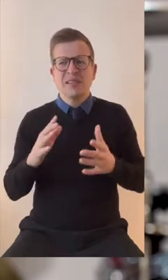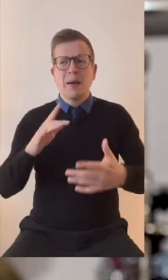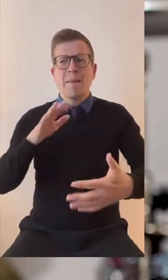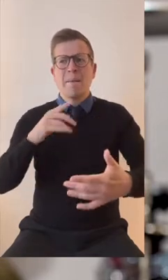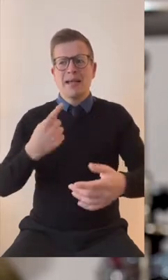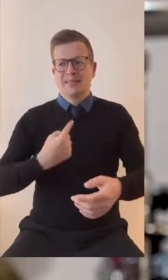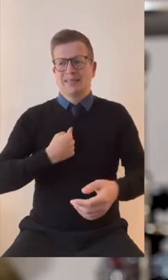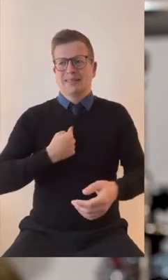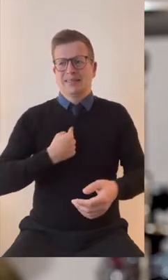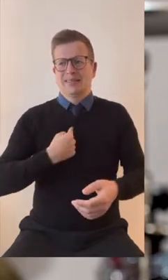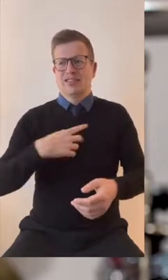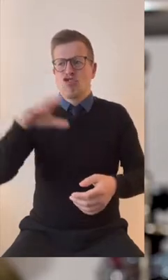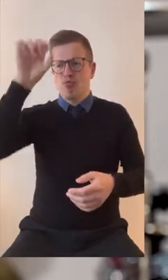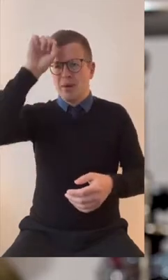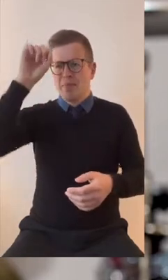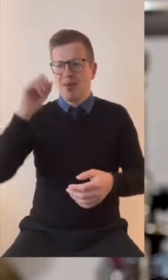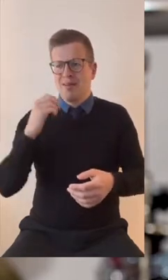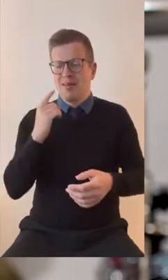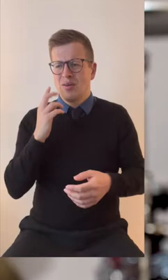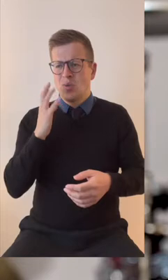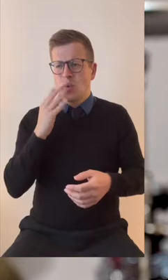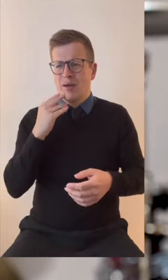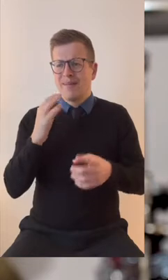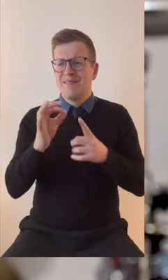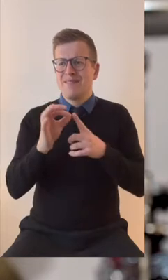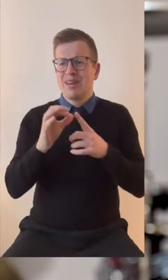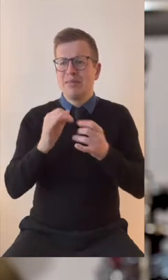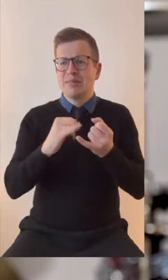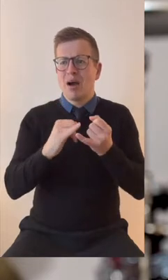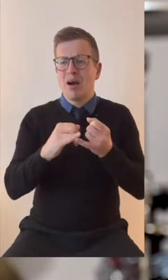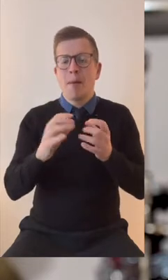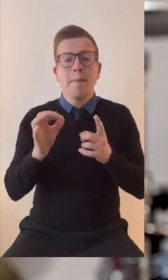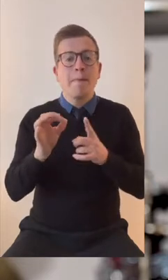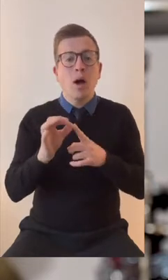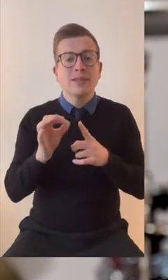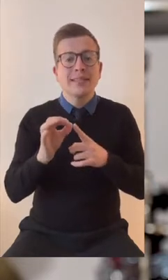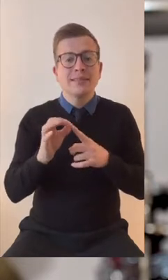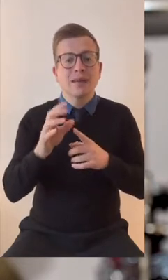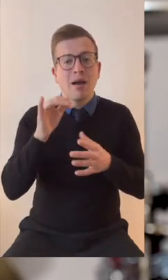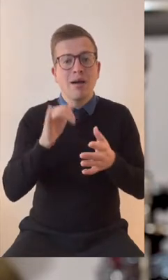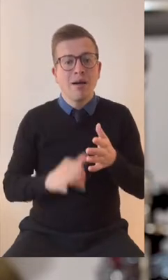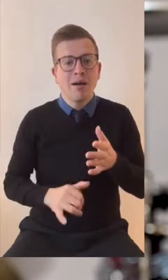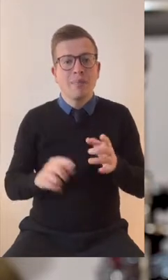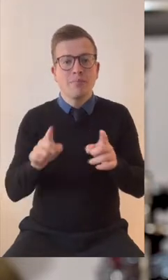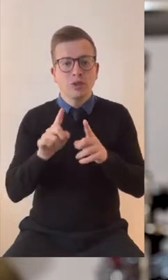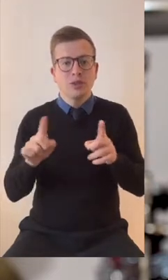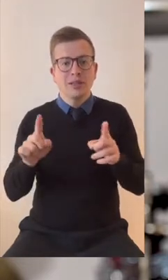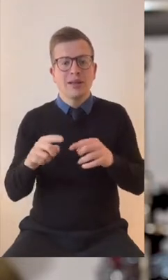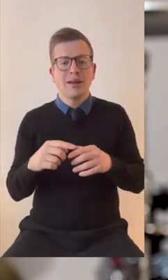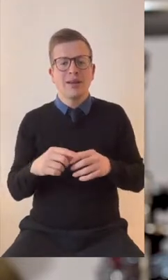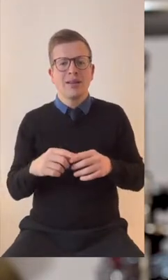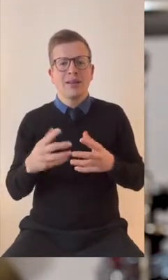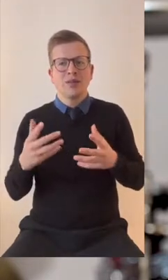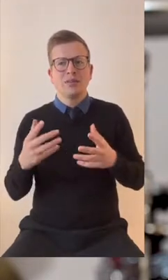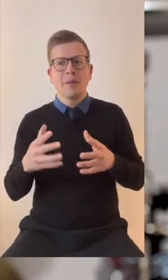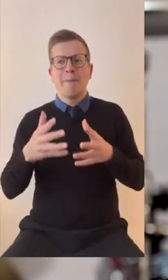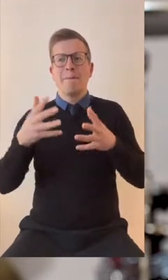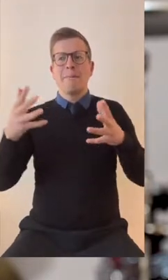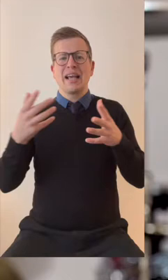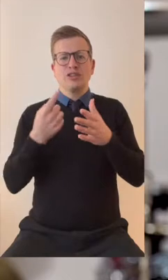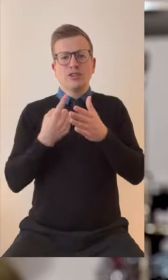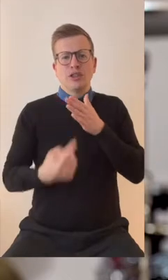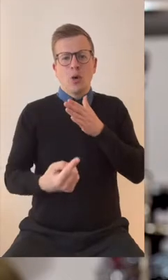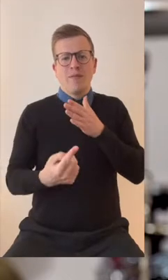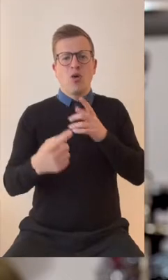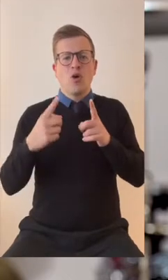As a bass player, I remember when Philip Sparks's Partita was first written, and there was quite a big sort of E flat